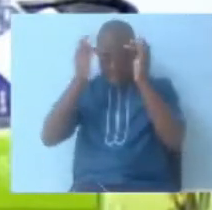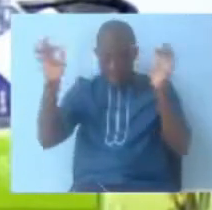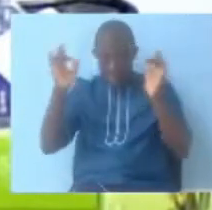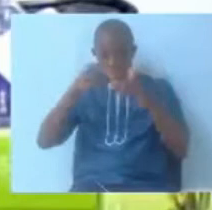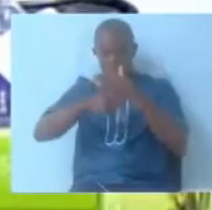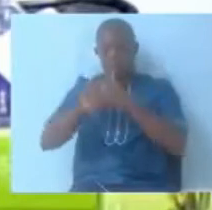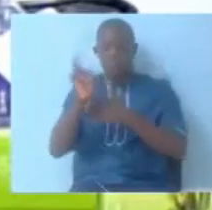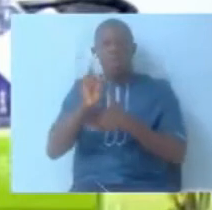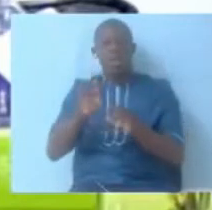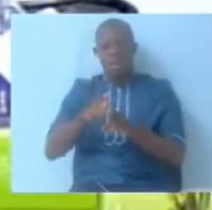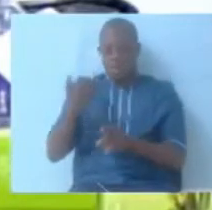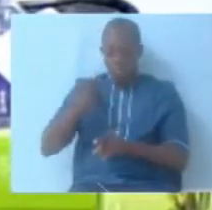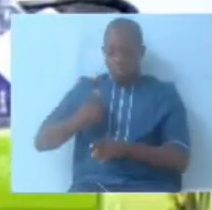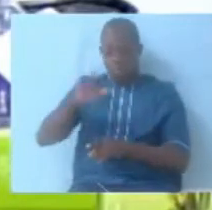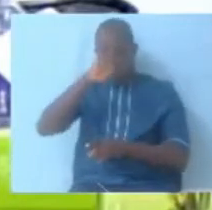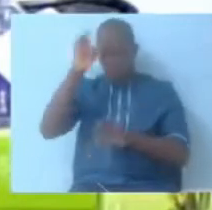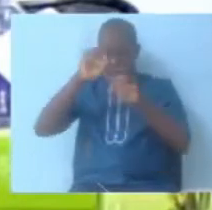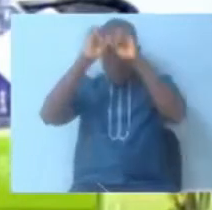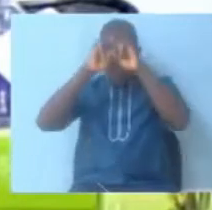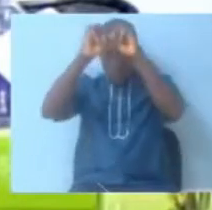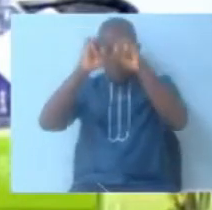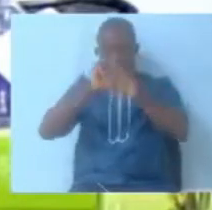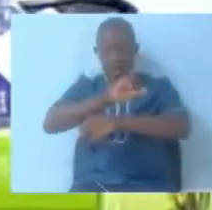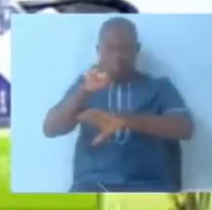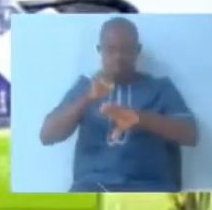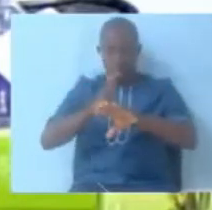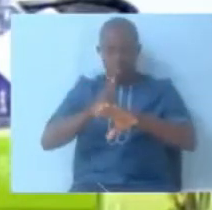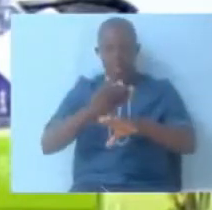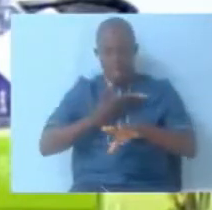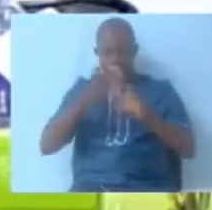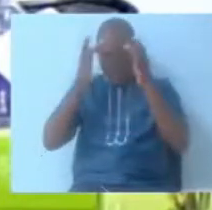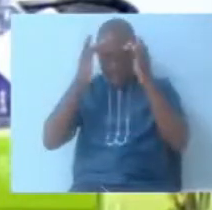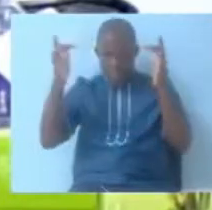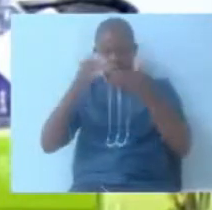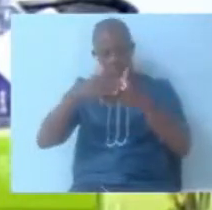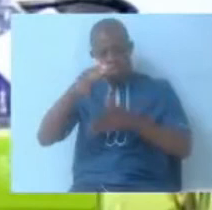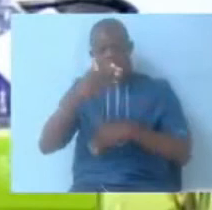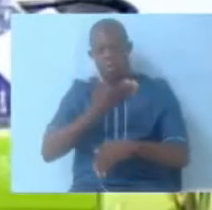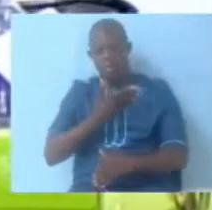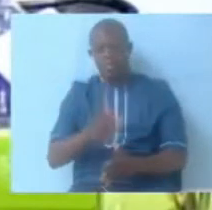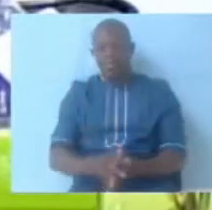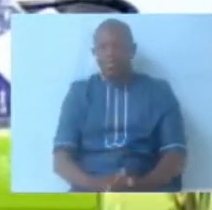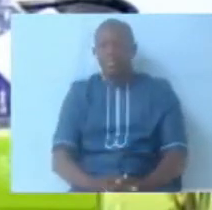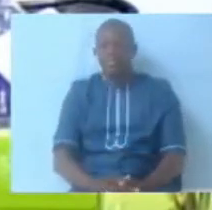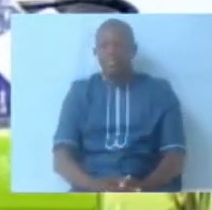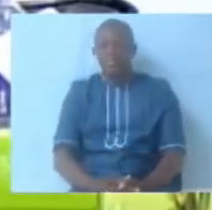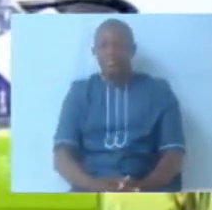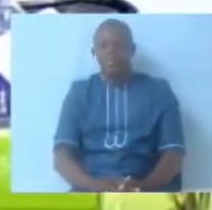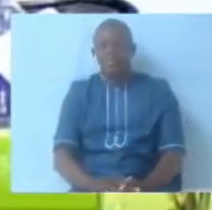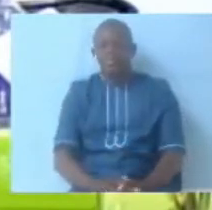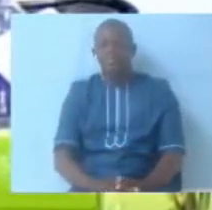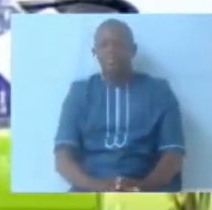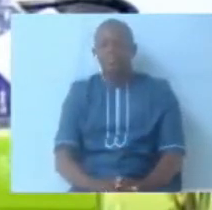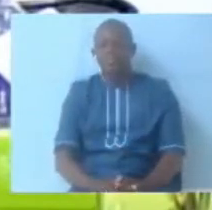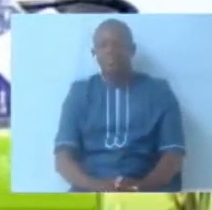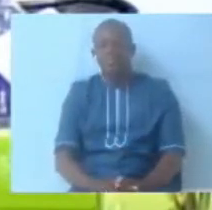Wale moluti meni alonko ye duko ke bari na tay daha bari bitu ye londi saharin londi kono fa dum rim basoto duko ni sambo